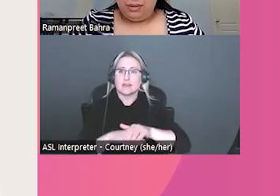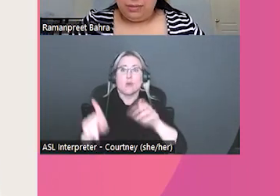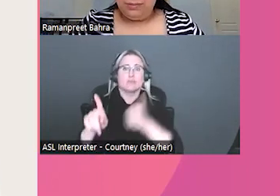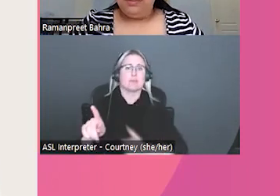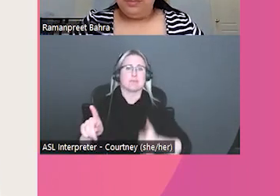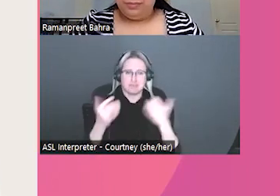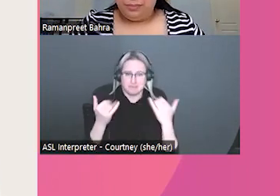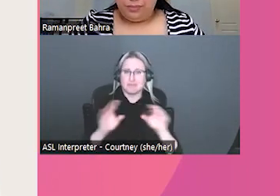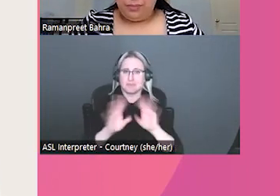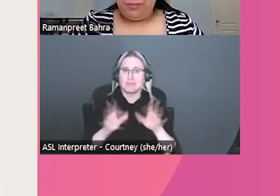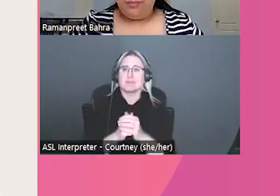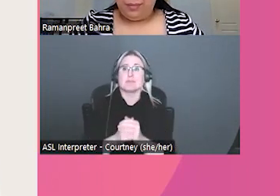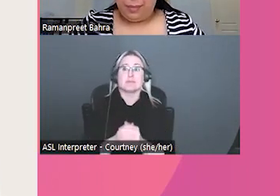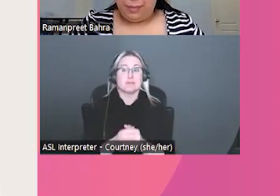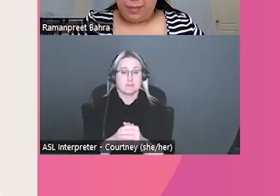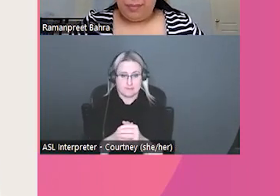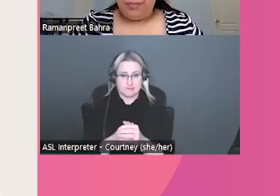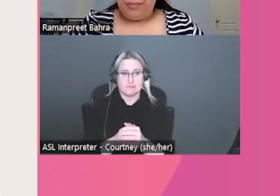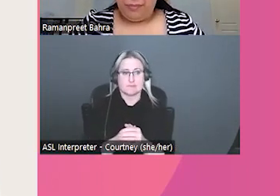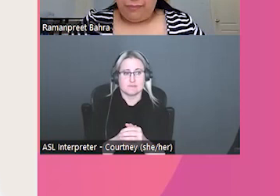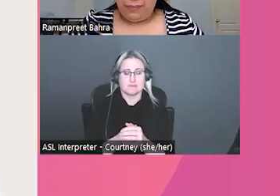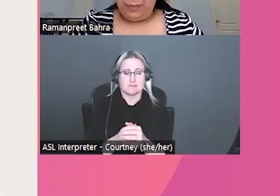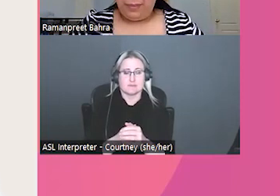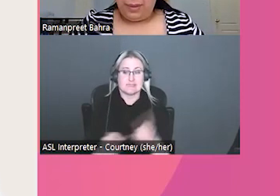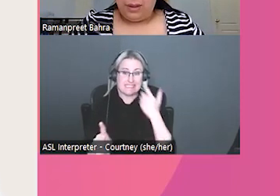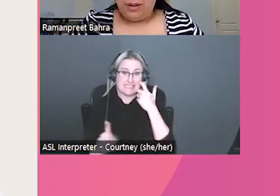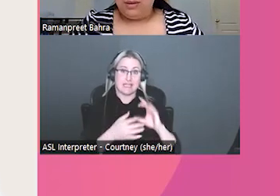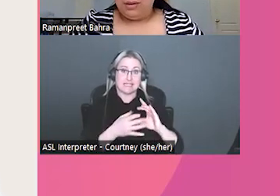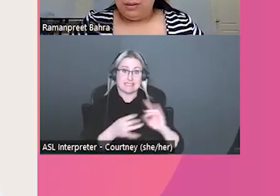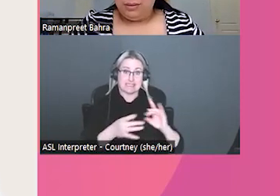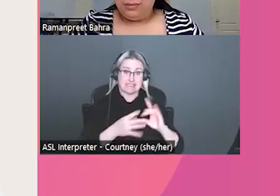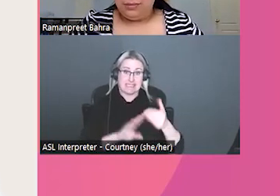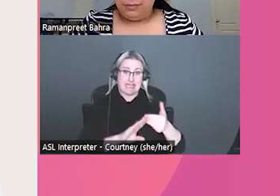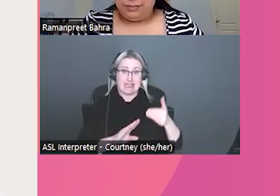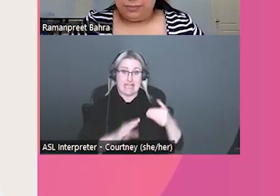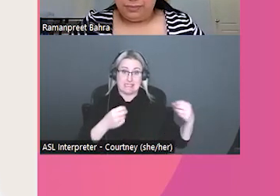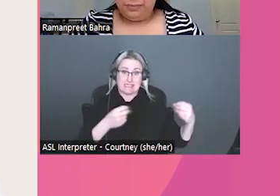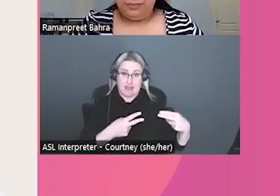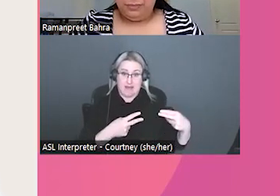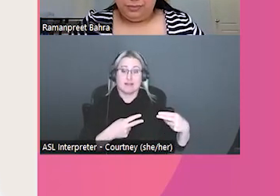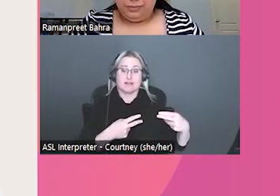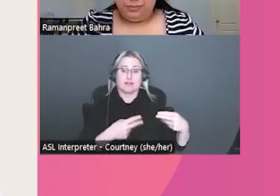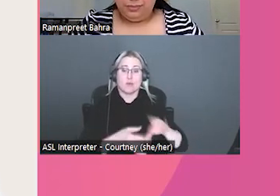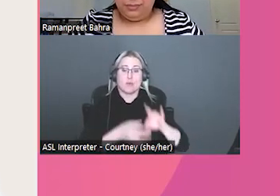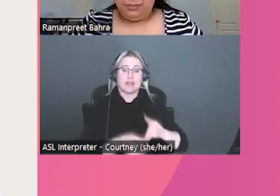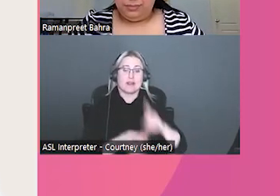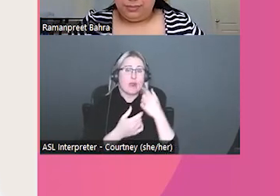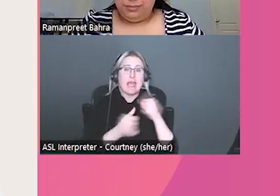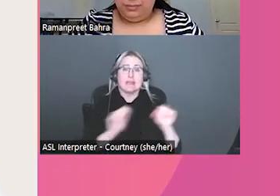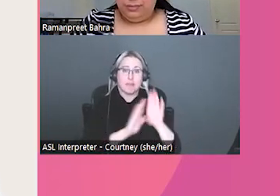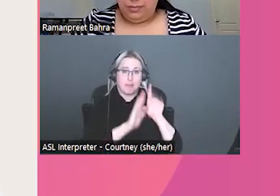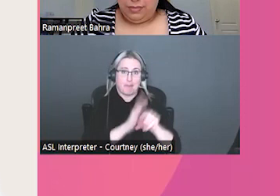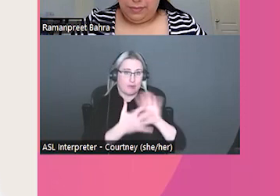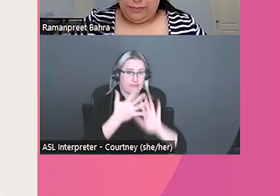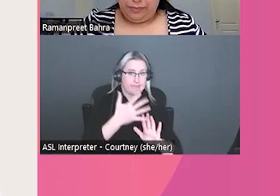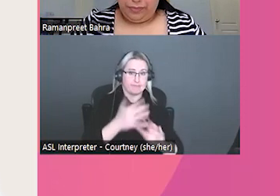folks, transcending demographic backgrounds, as Raman hit on in her last slide. This process of